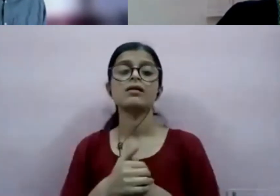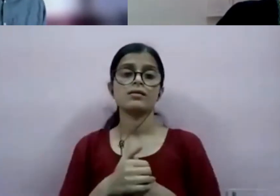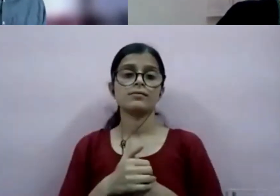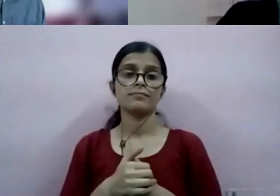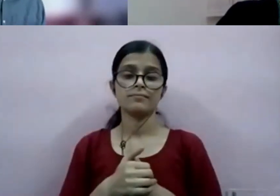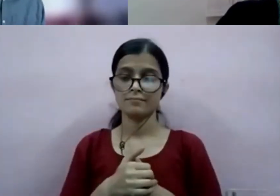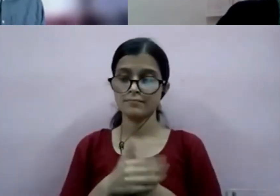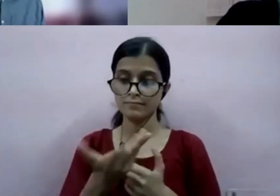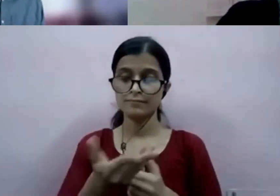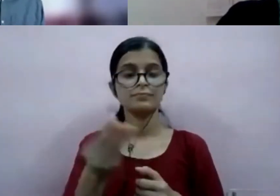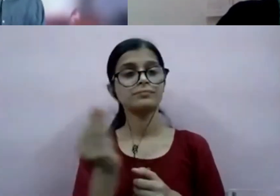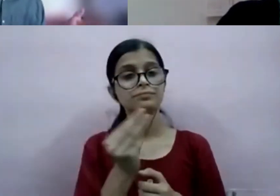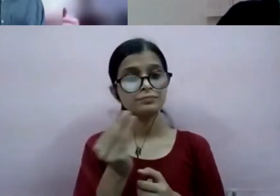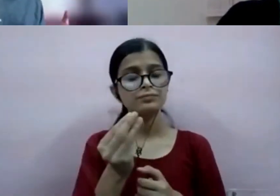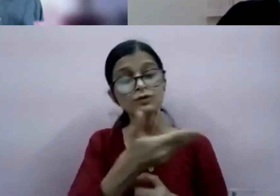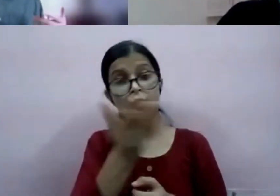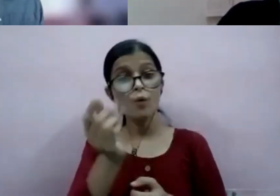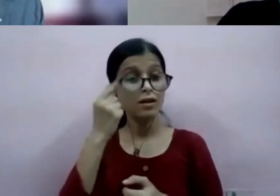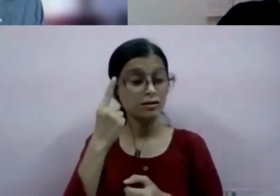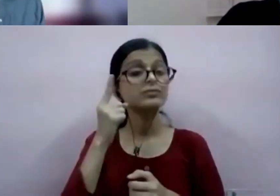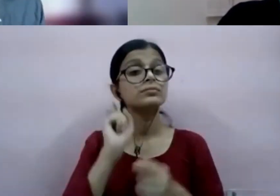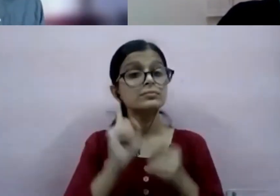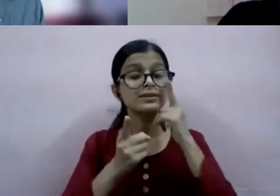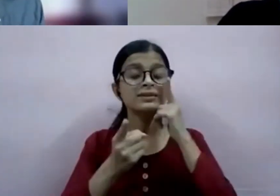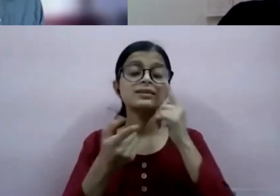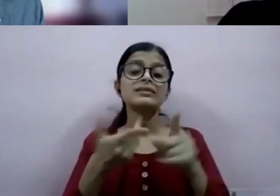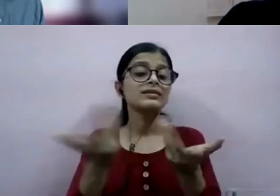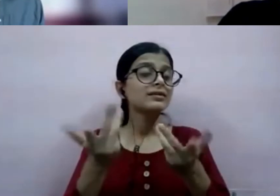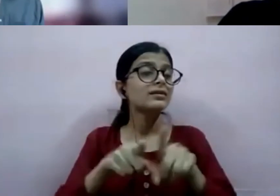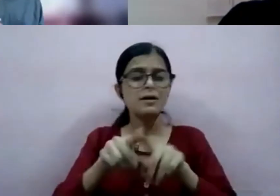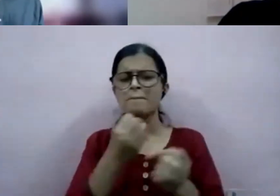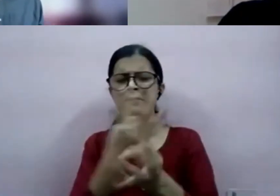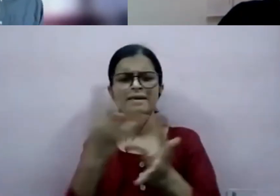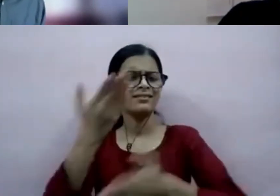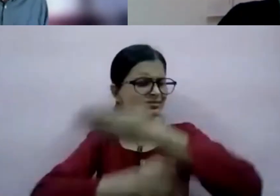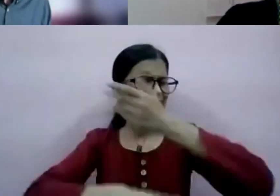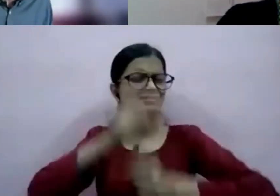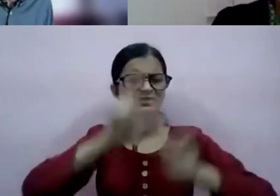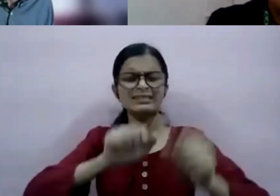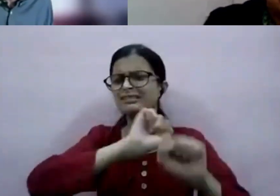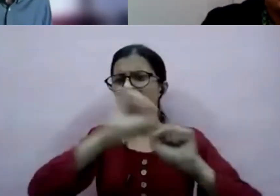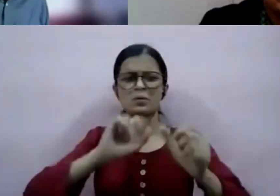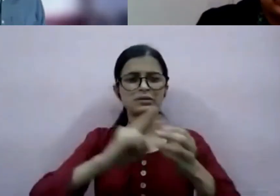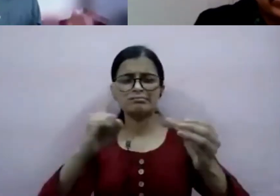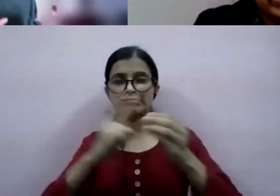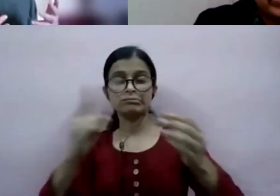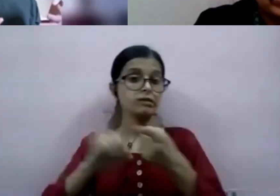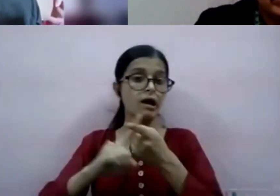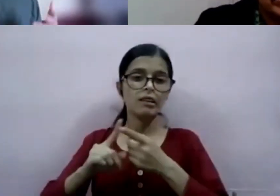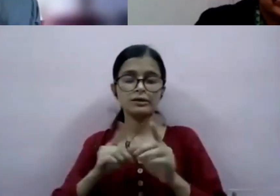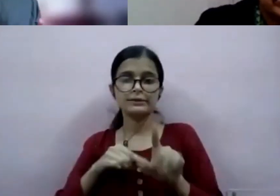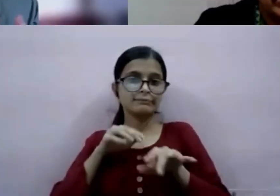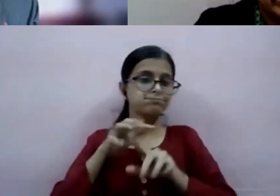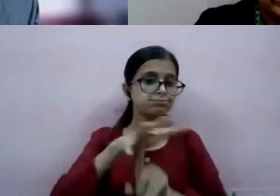art groups, and these were closed down. So it meant that many people with learning disability were living very segregated lives. Now, there